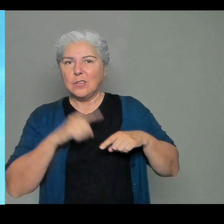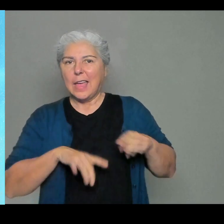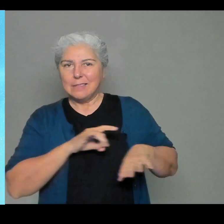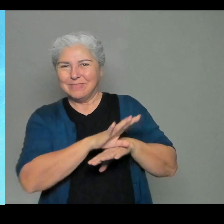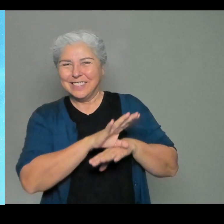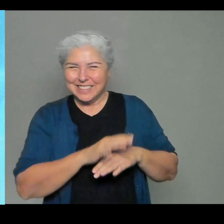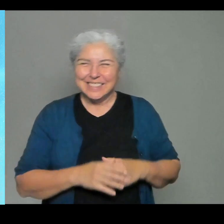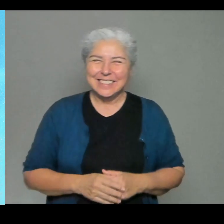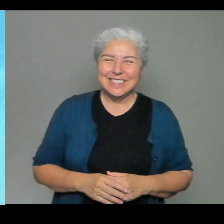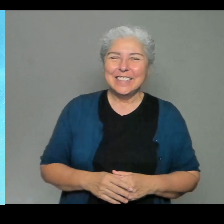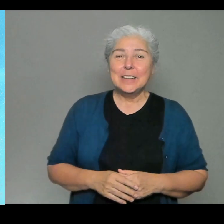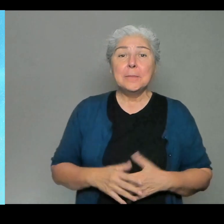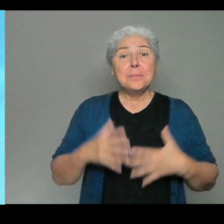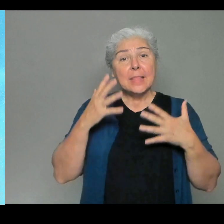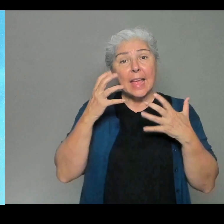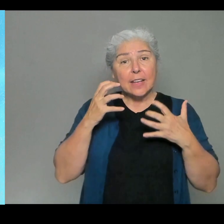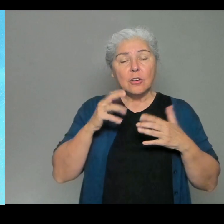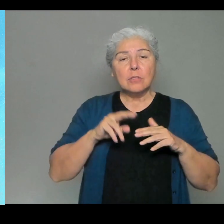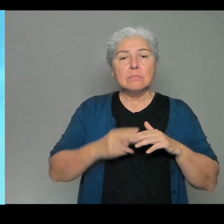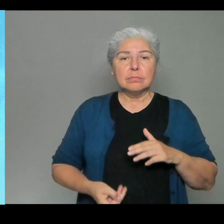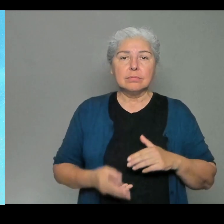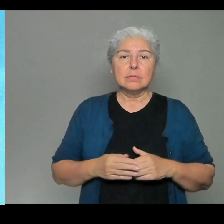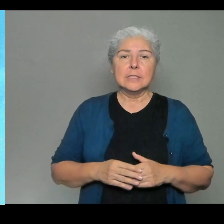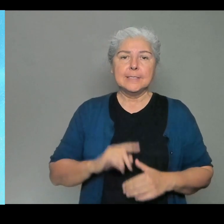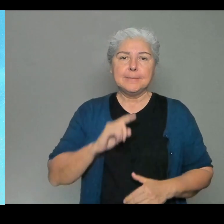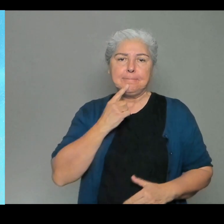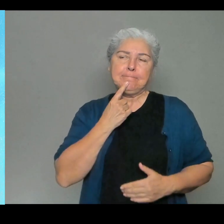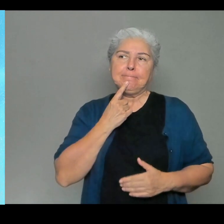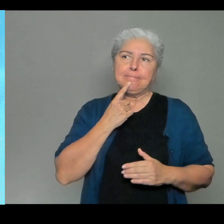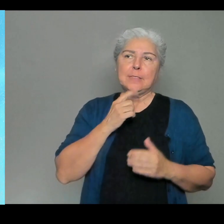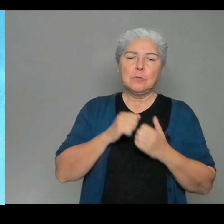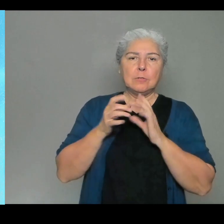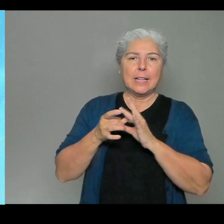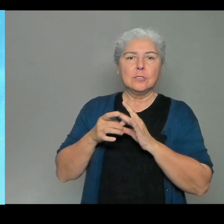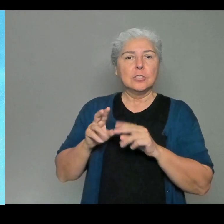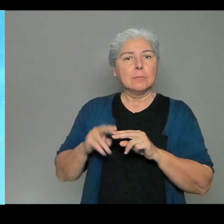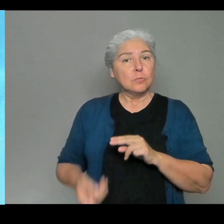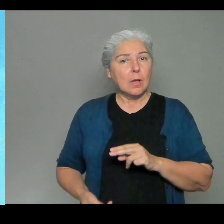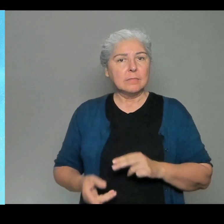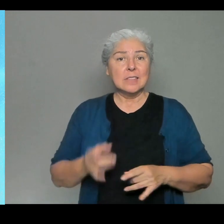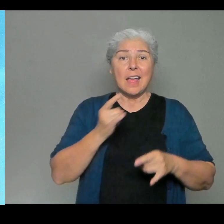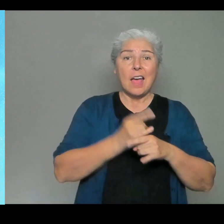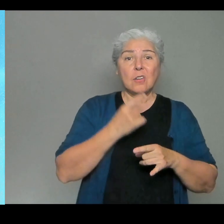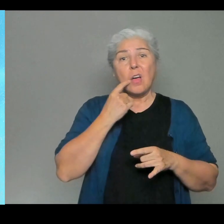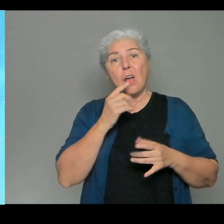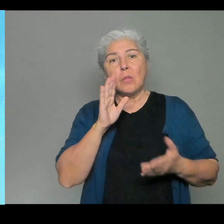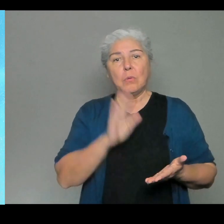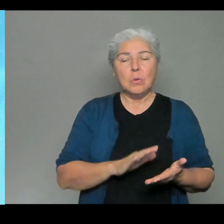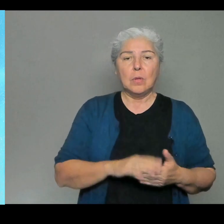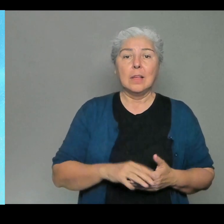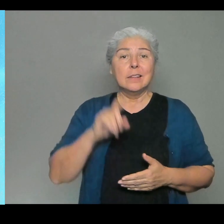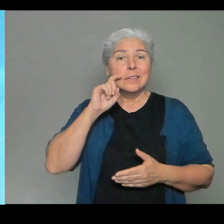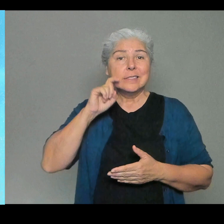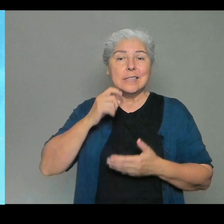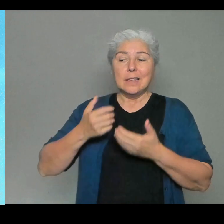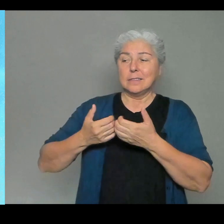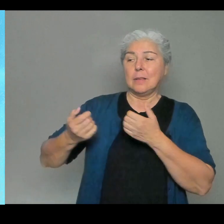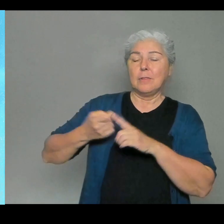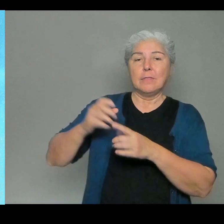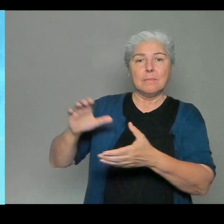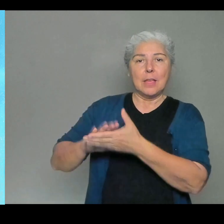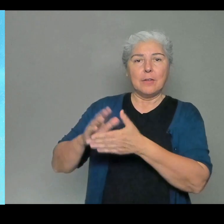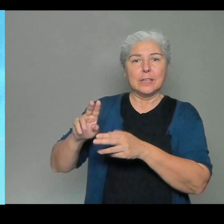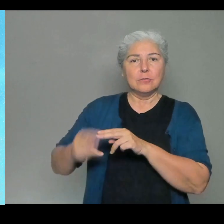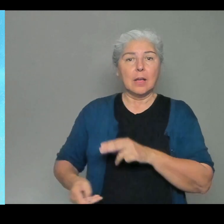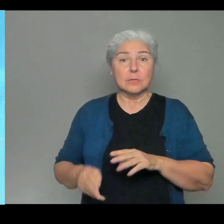you're mad that you can't get them out of your life? So, anger drops. Bitterness in relationships drop. Alcoholism drops. Sex outside of